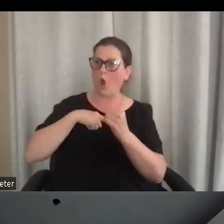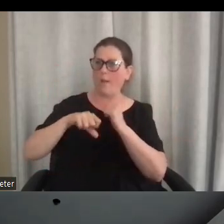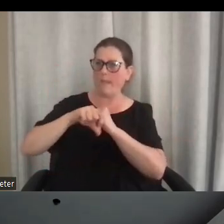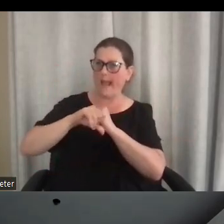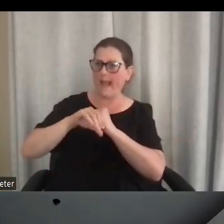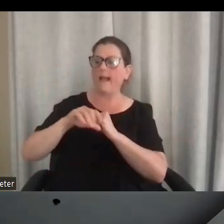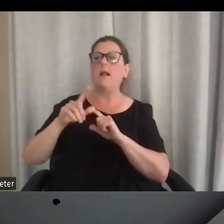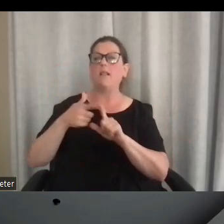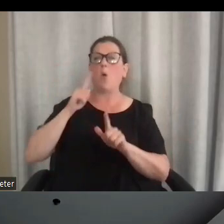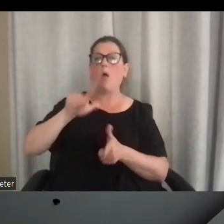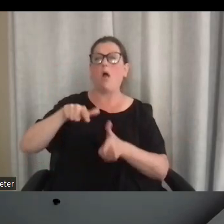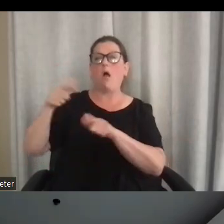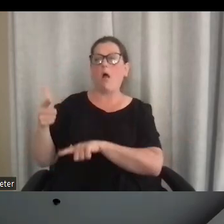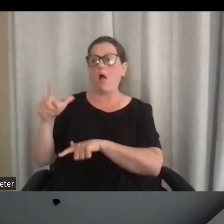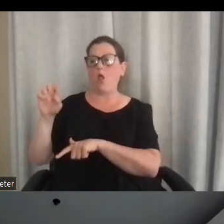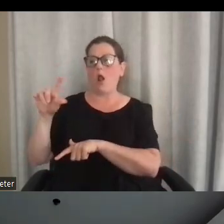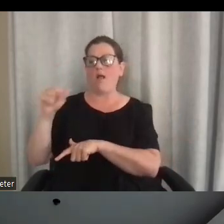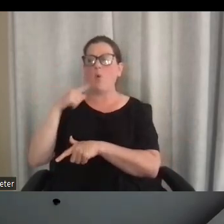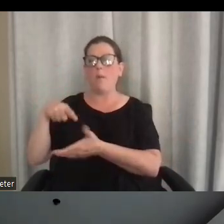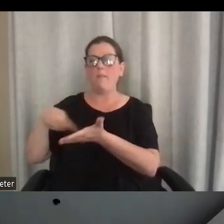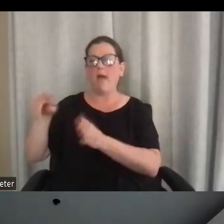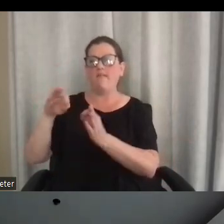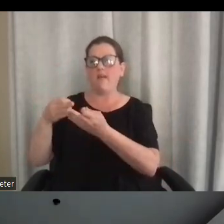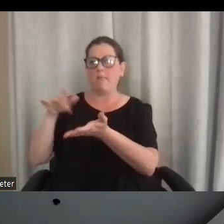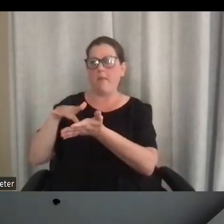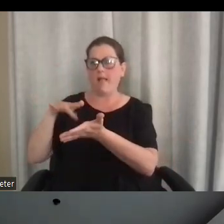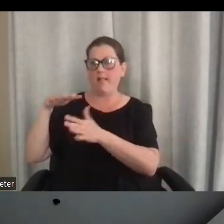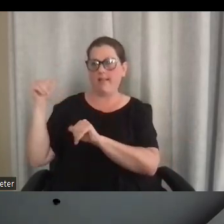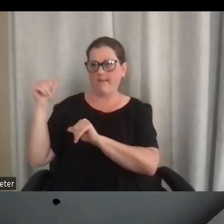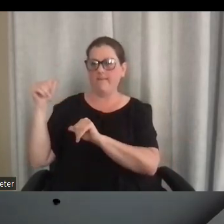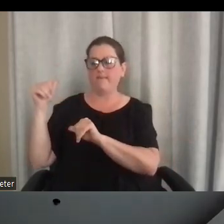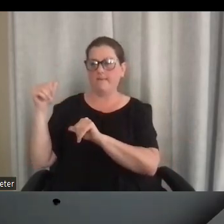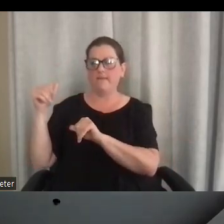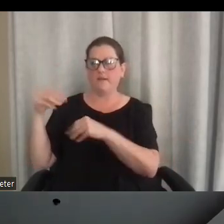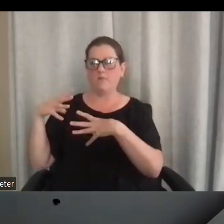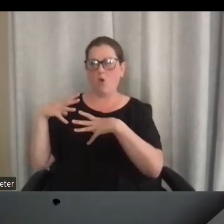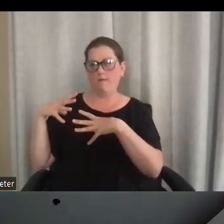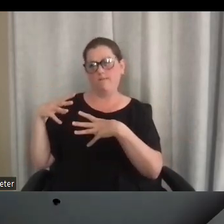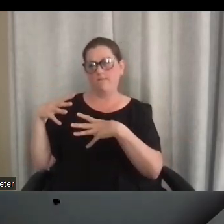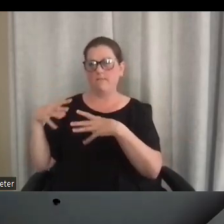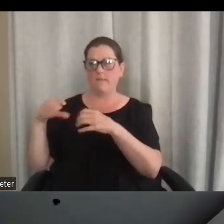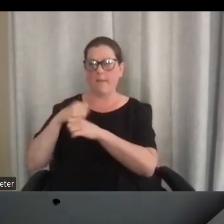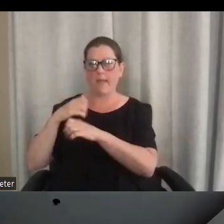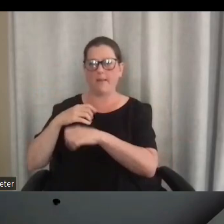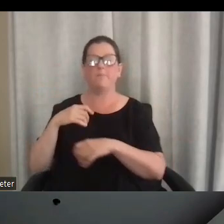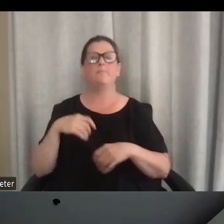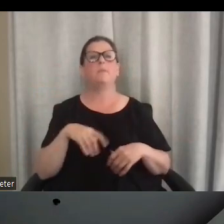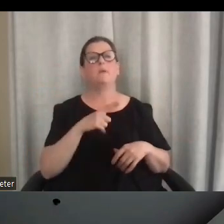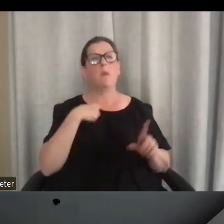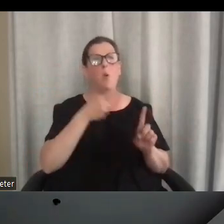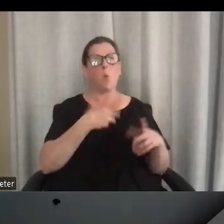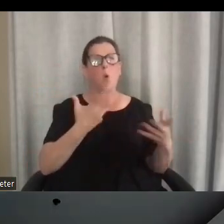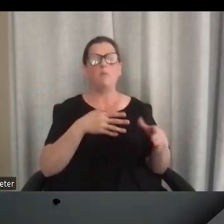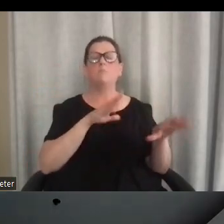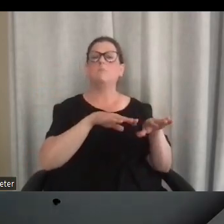Claudia will do the same for our paid family medical leave campaign. So my goals for this section are to describe how